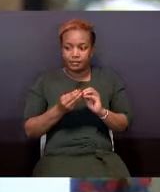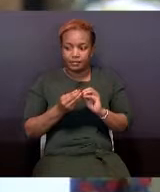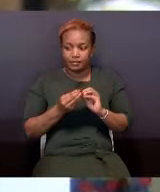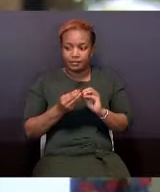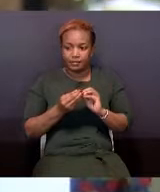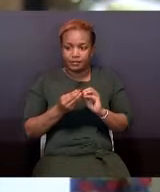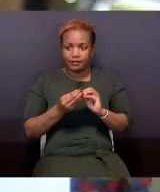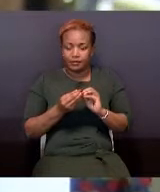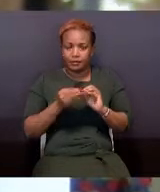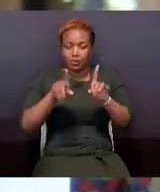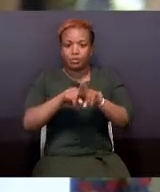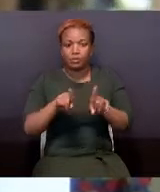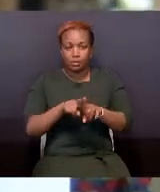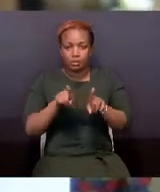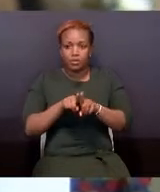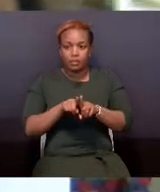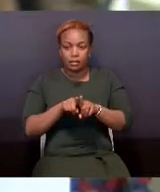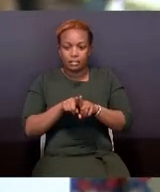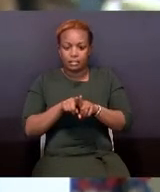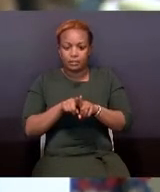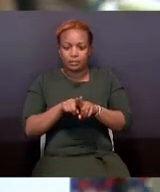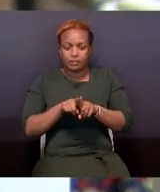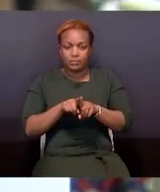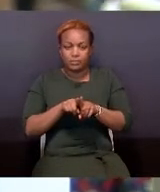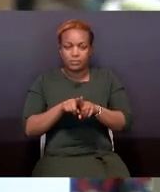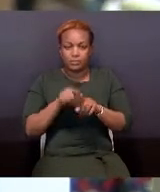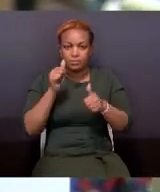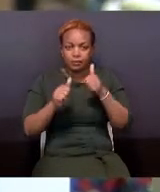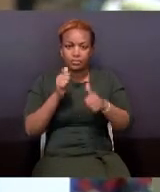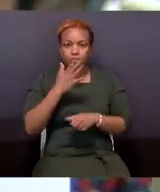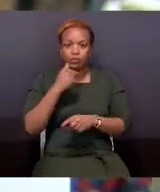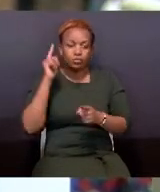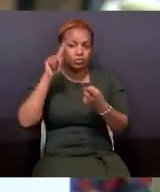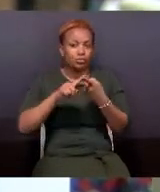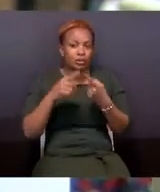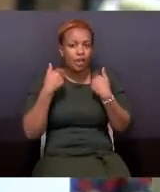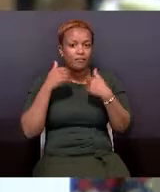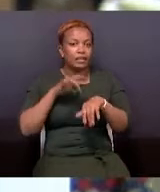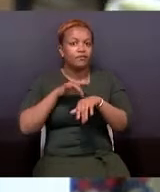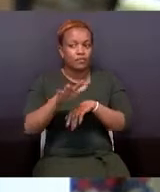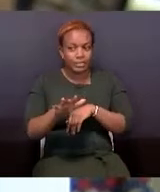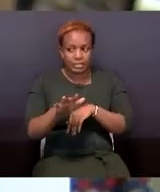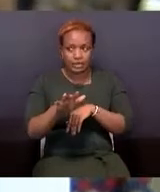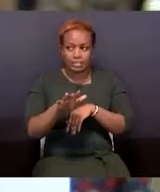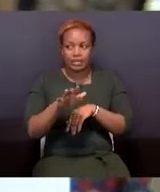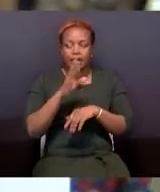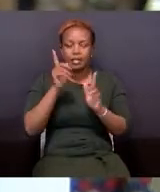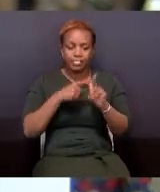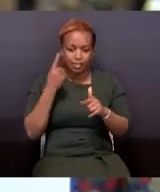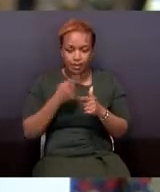and decide what areas they want to have influence, and